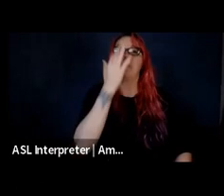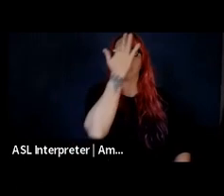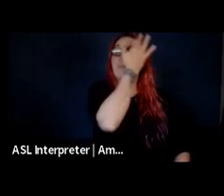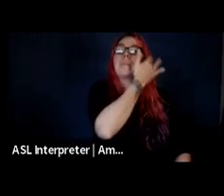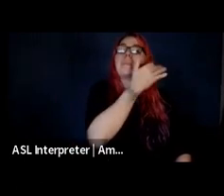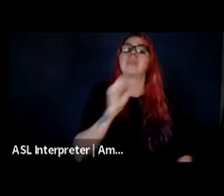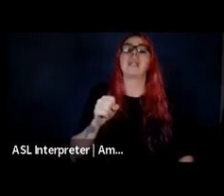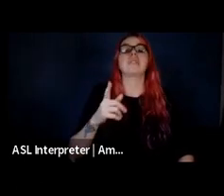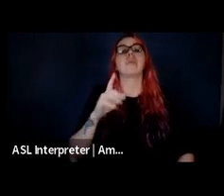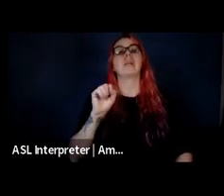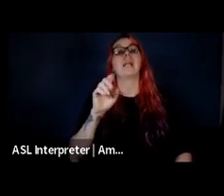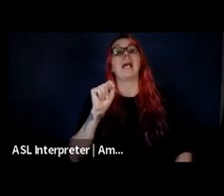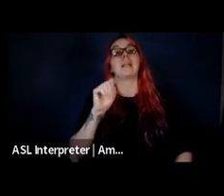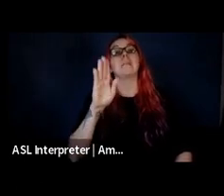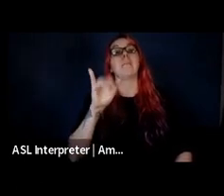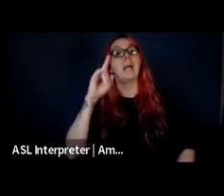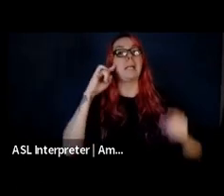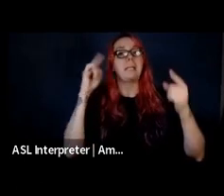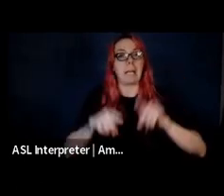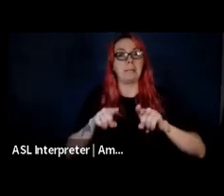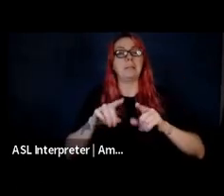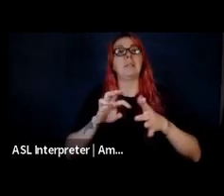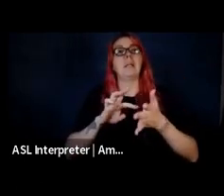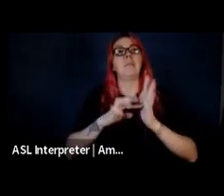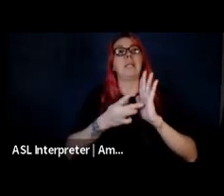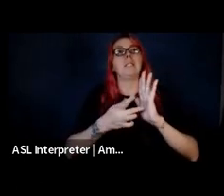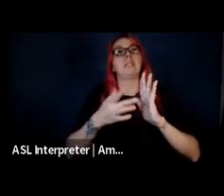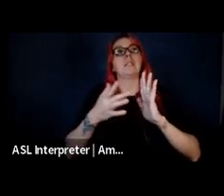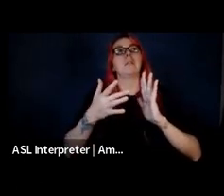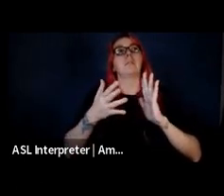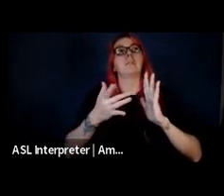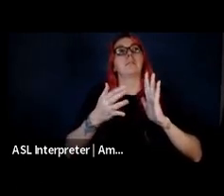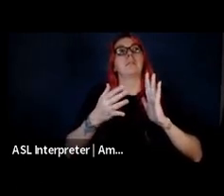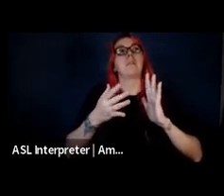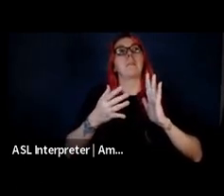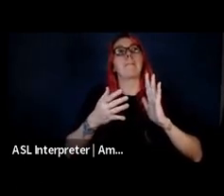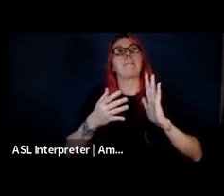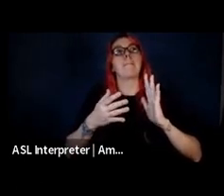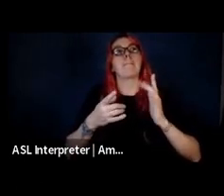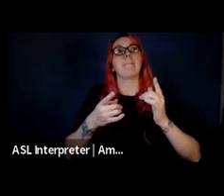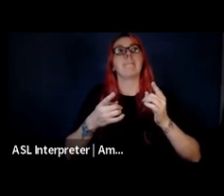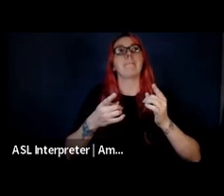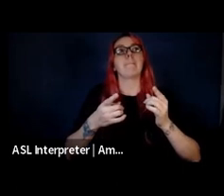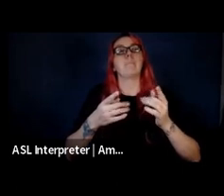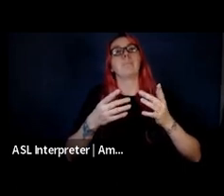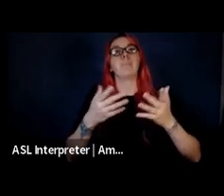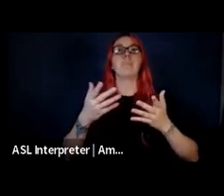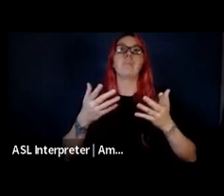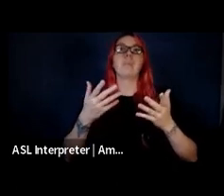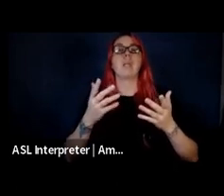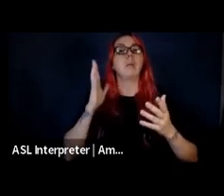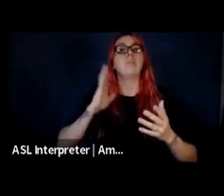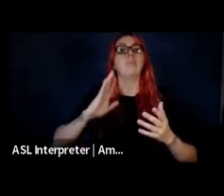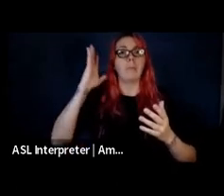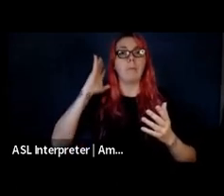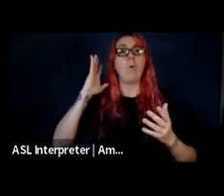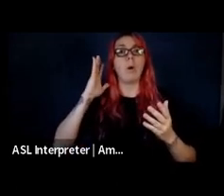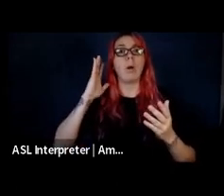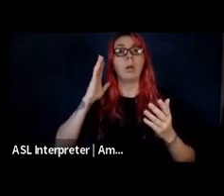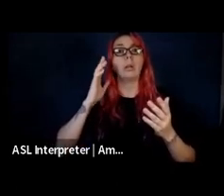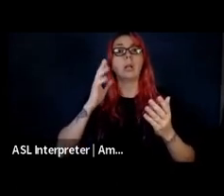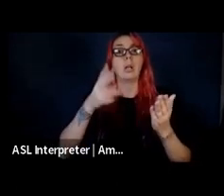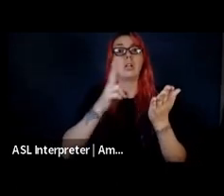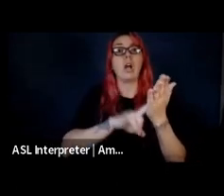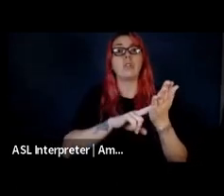Casting by consent basically means that quite often some contracts would include, well, you're going to